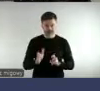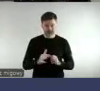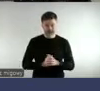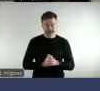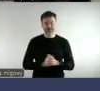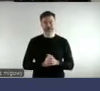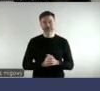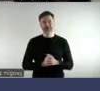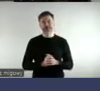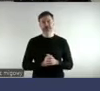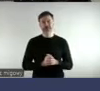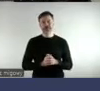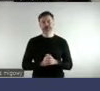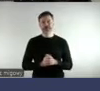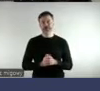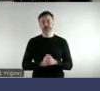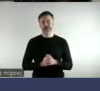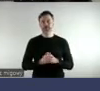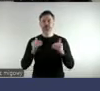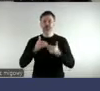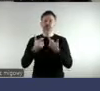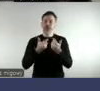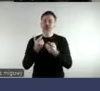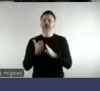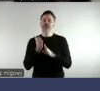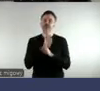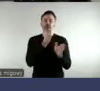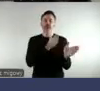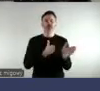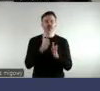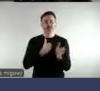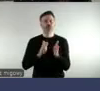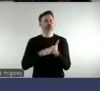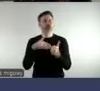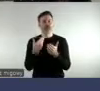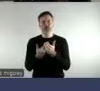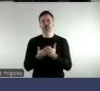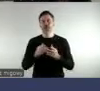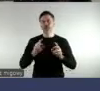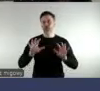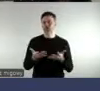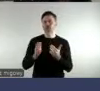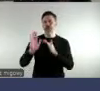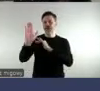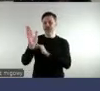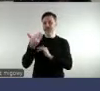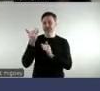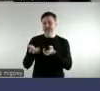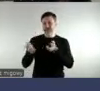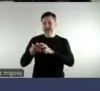as summoning the emergency council to establish a common and updated situation overview, or we